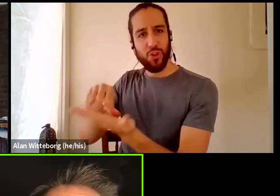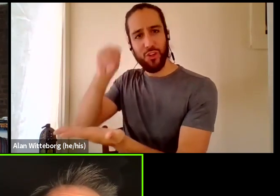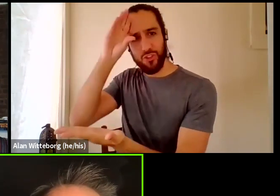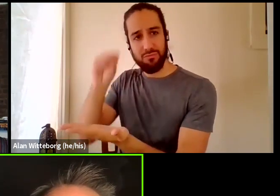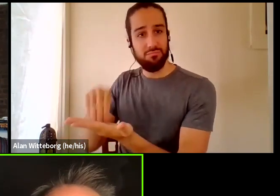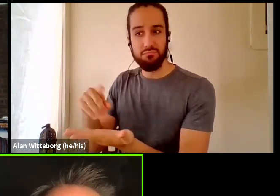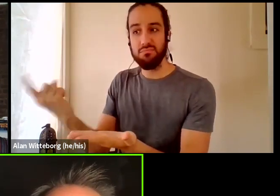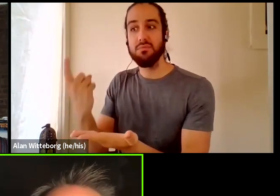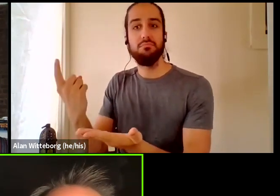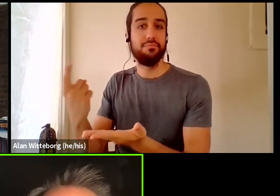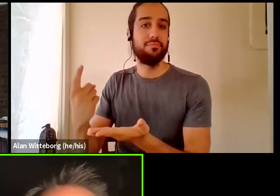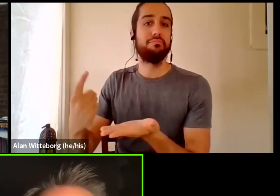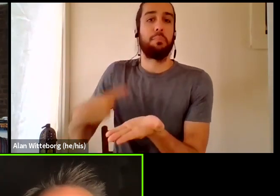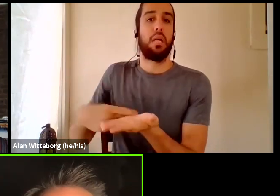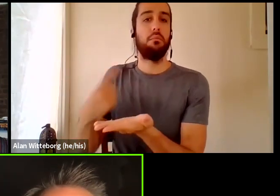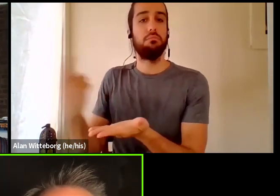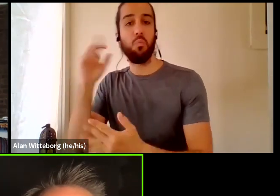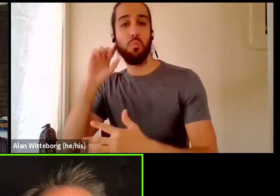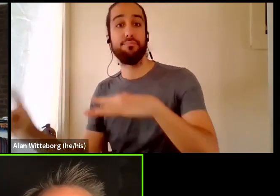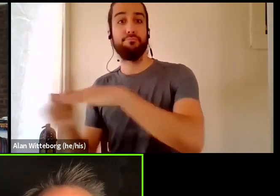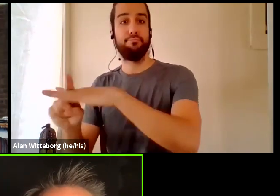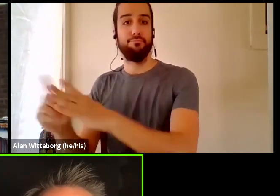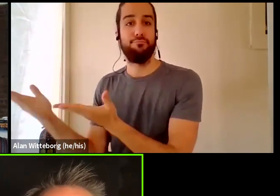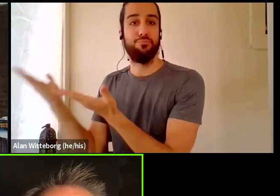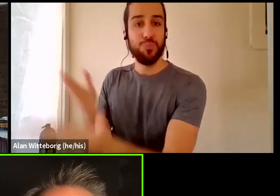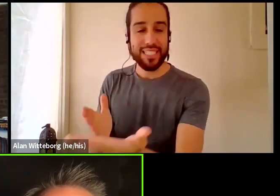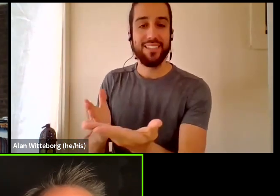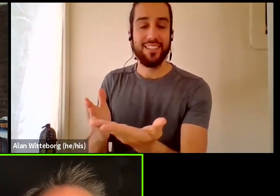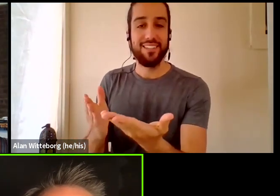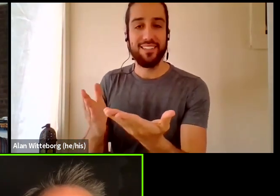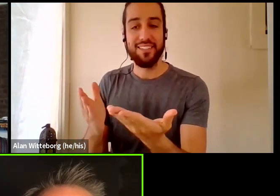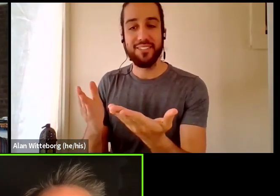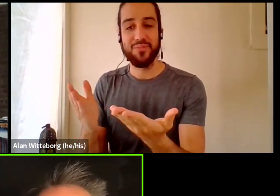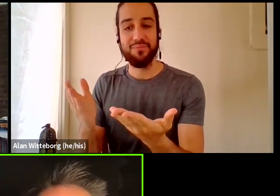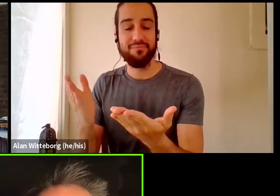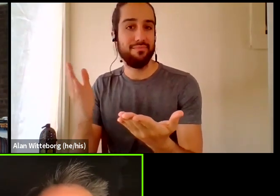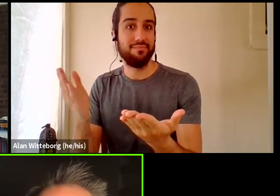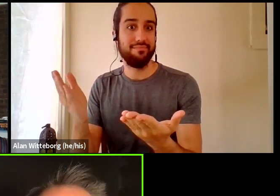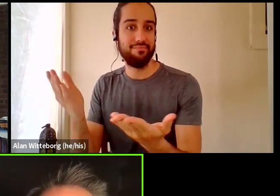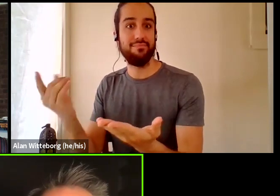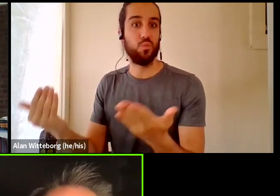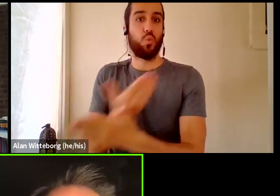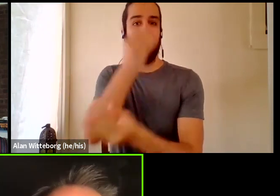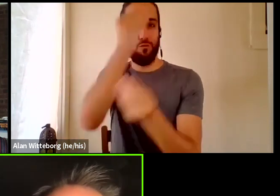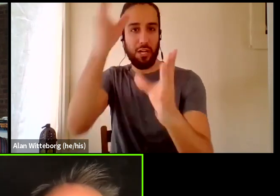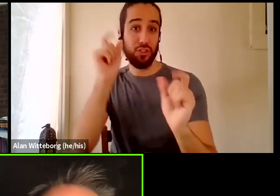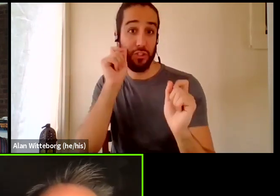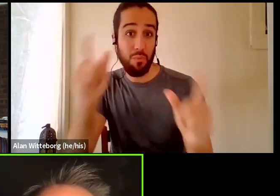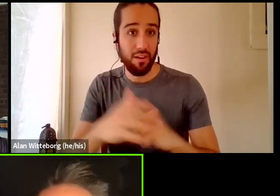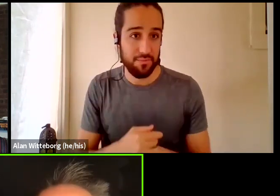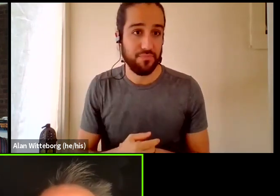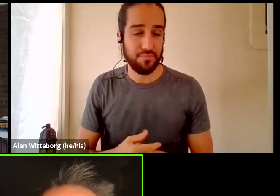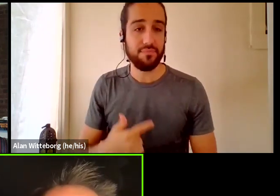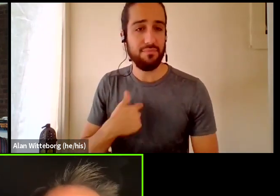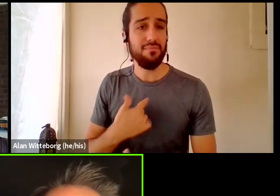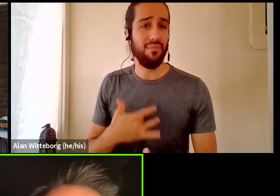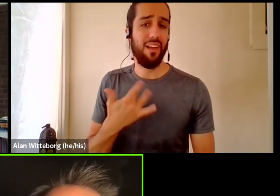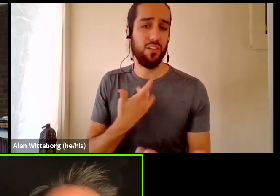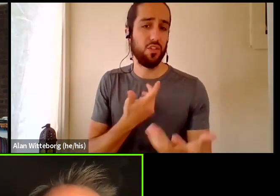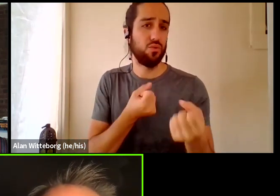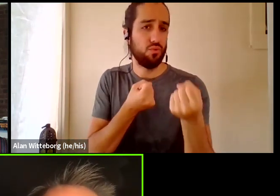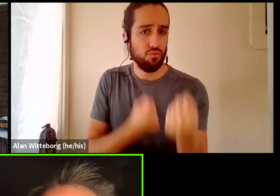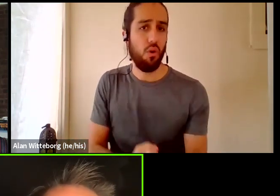surprise. I have an exercise. I just don't want to run away too far away from it because I believe very strongly in Joe Chaykin's The Presence of the